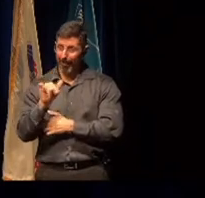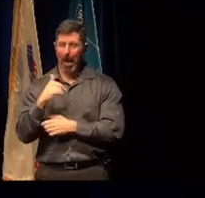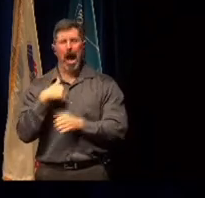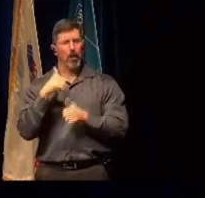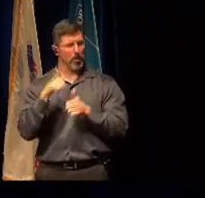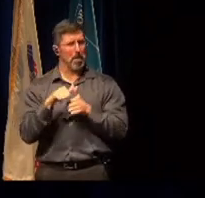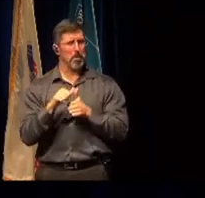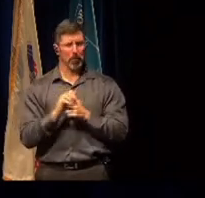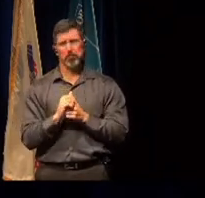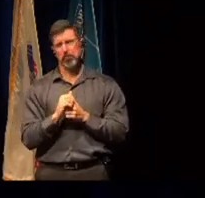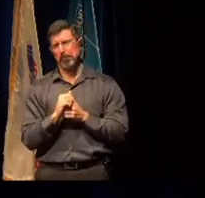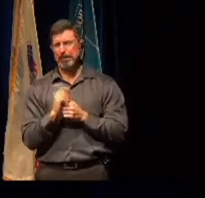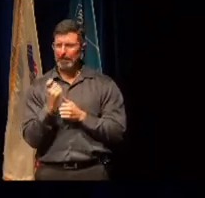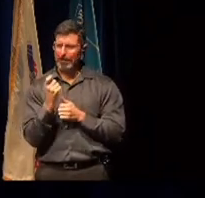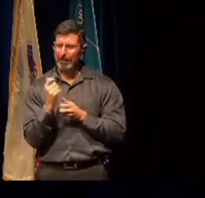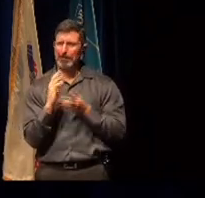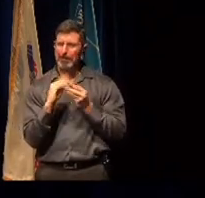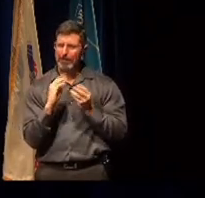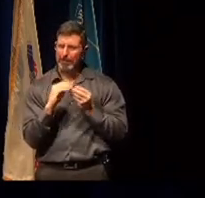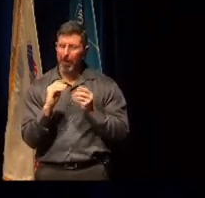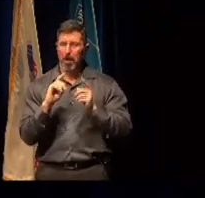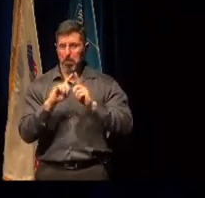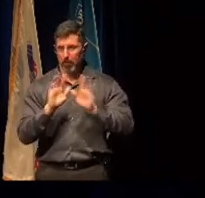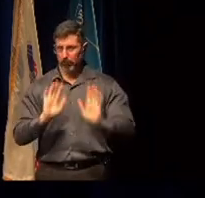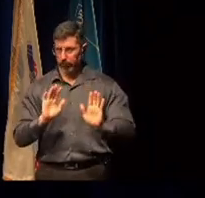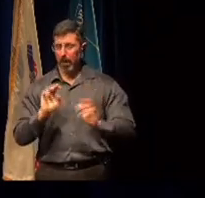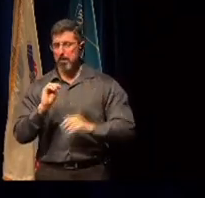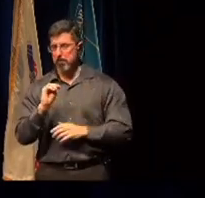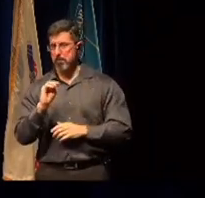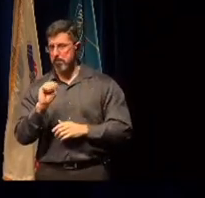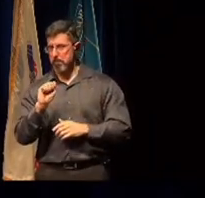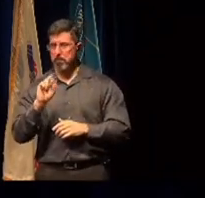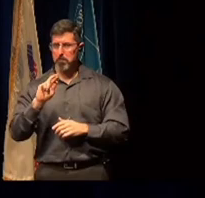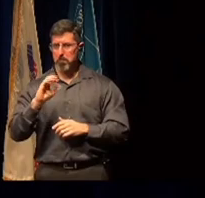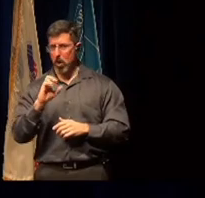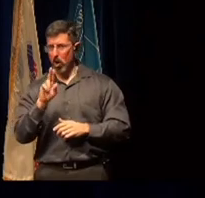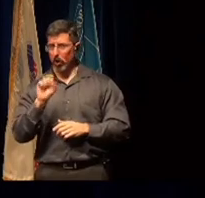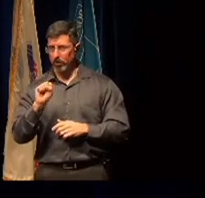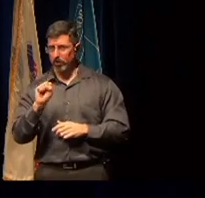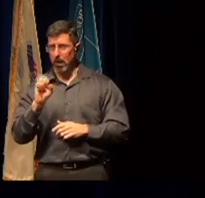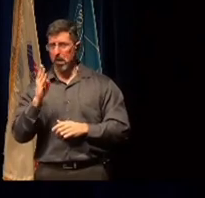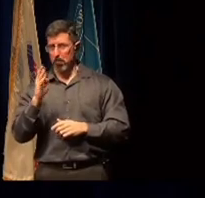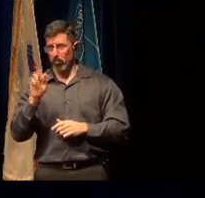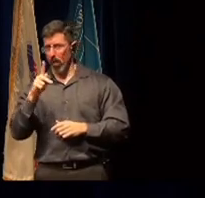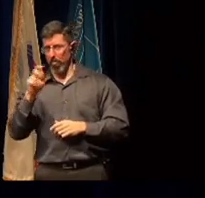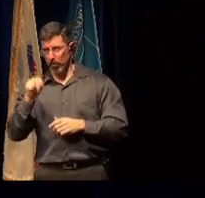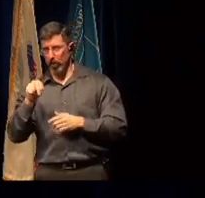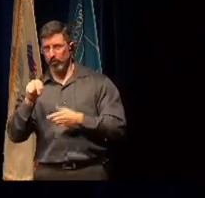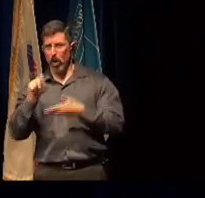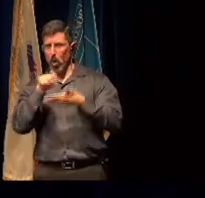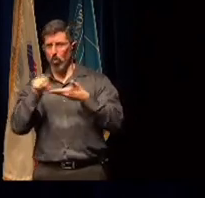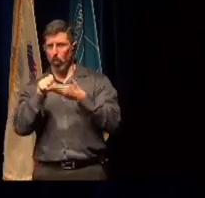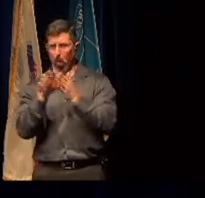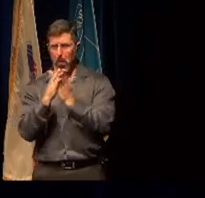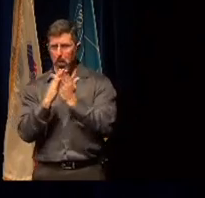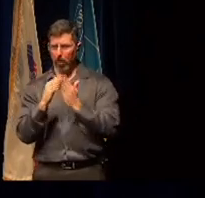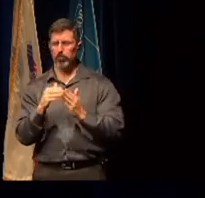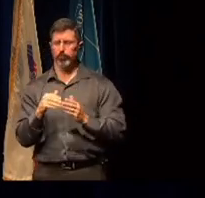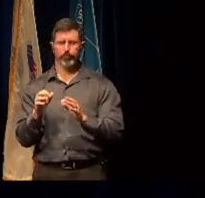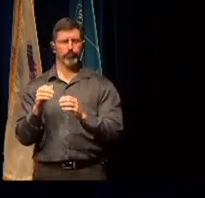bits and pieces of the story, but Marcus Brotherton does the best job in Blaze of Light, the book about Gary's life